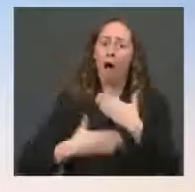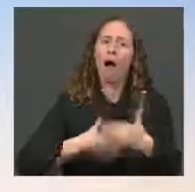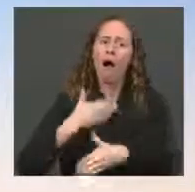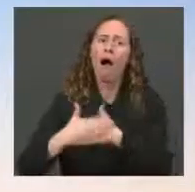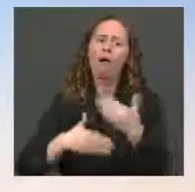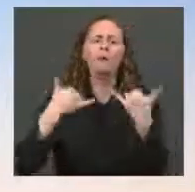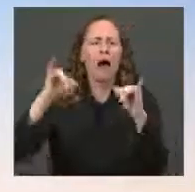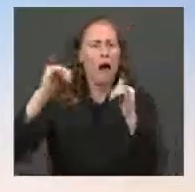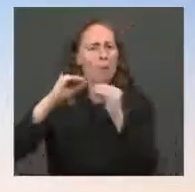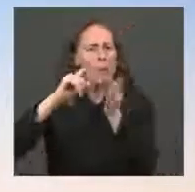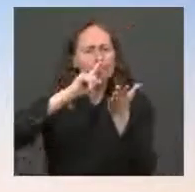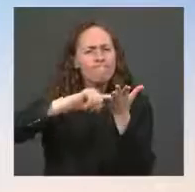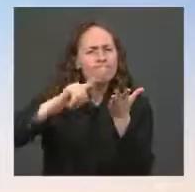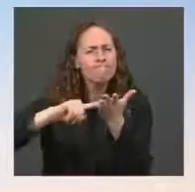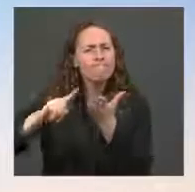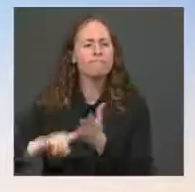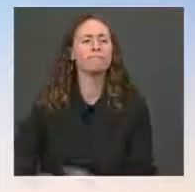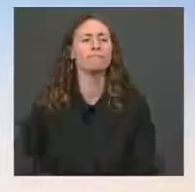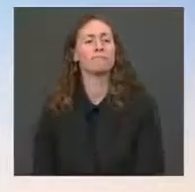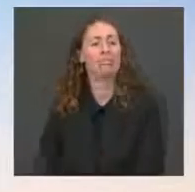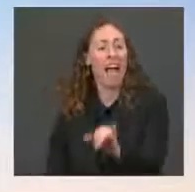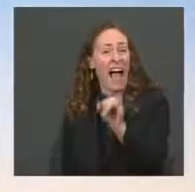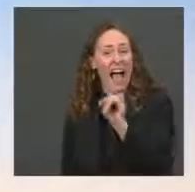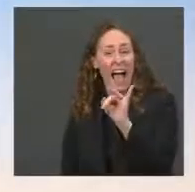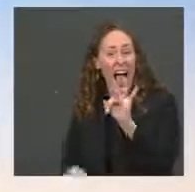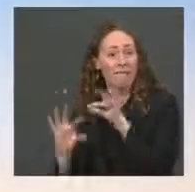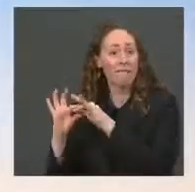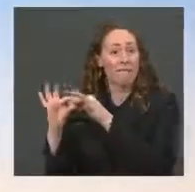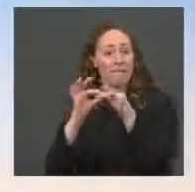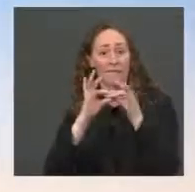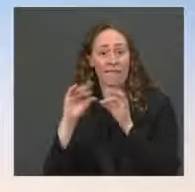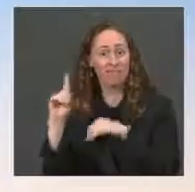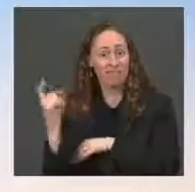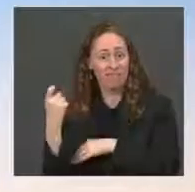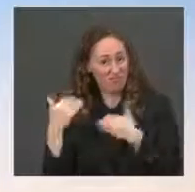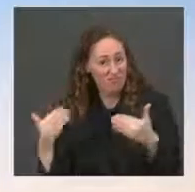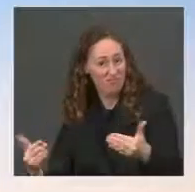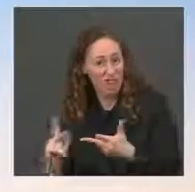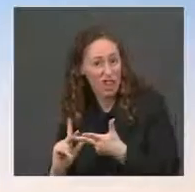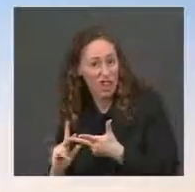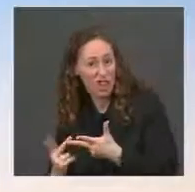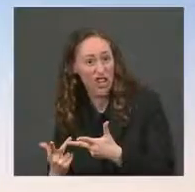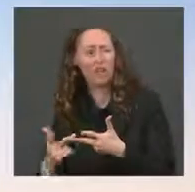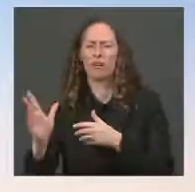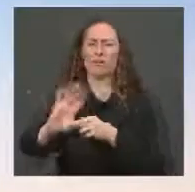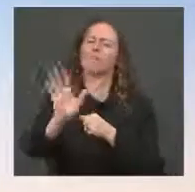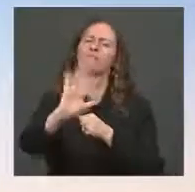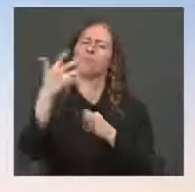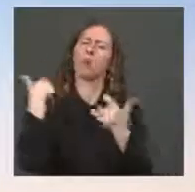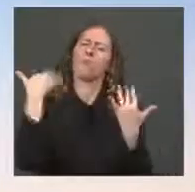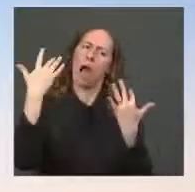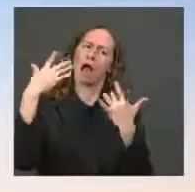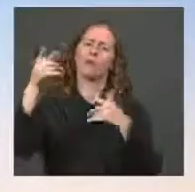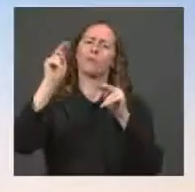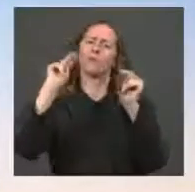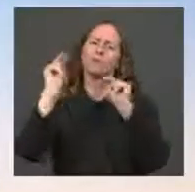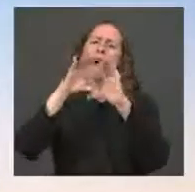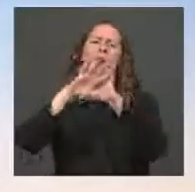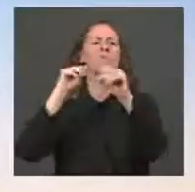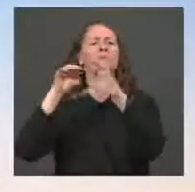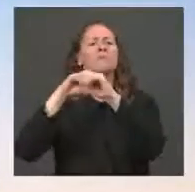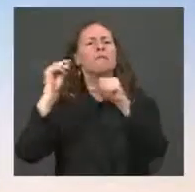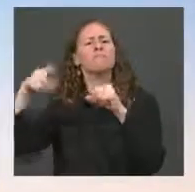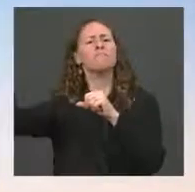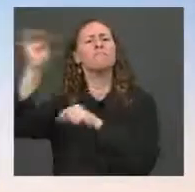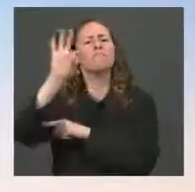consensus, you will be moving forward with the booster shot? No, it is subject to an independent evaluation from FDA and ACIP. That was what